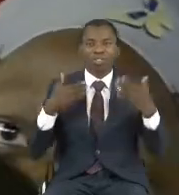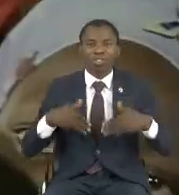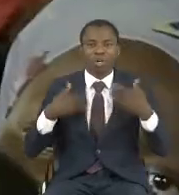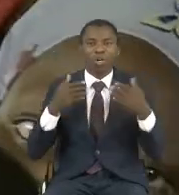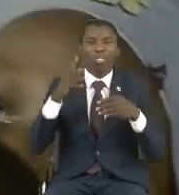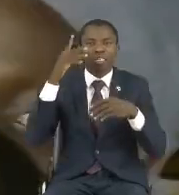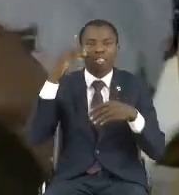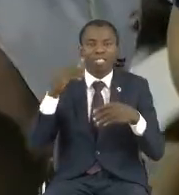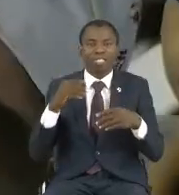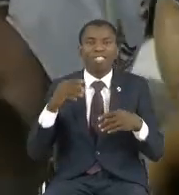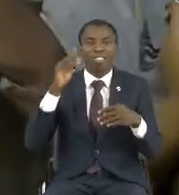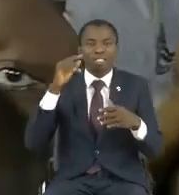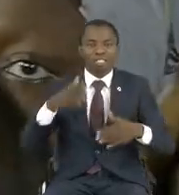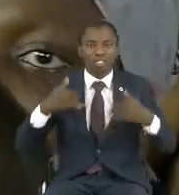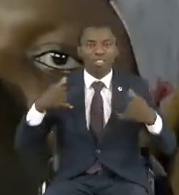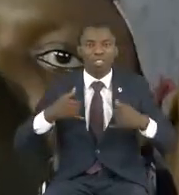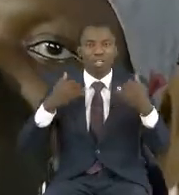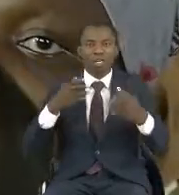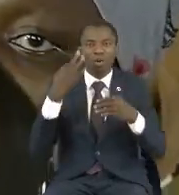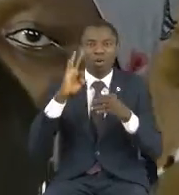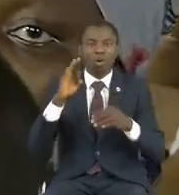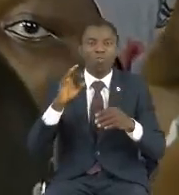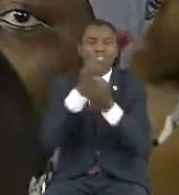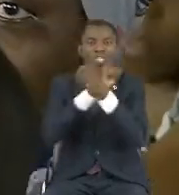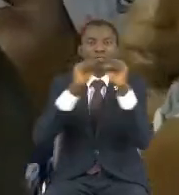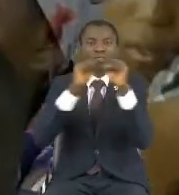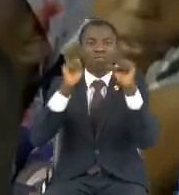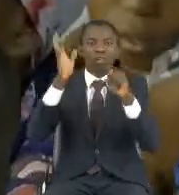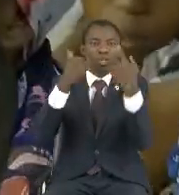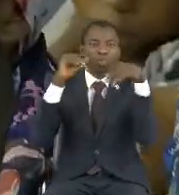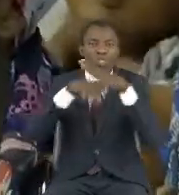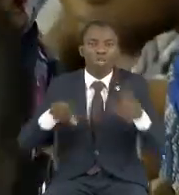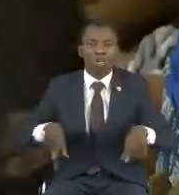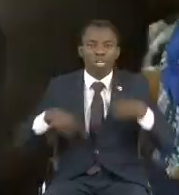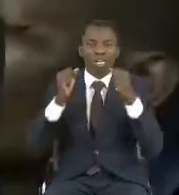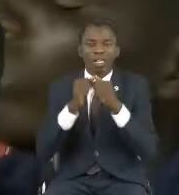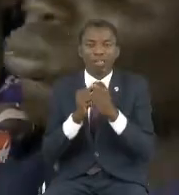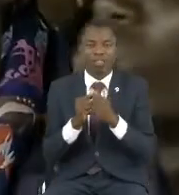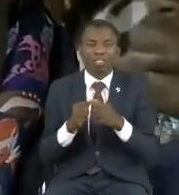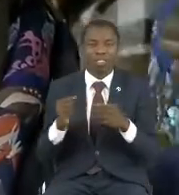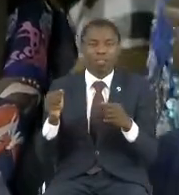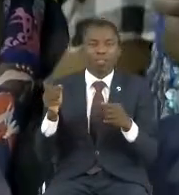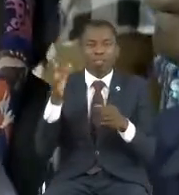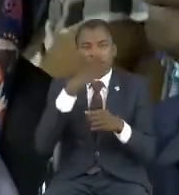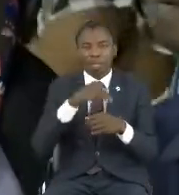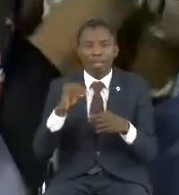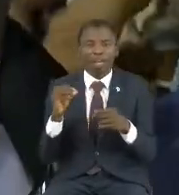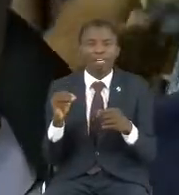life because the redemption and the righteousness